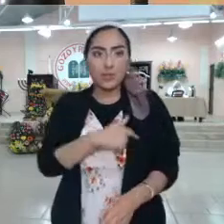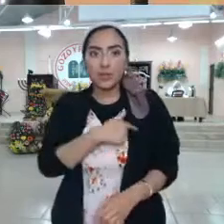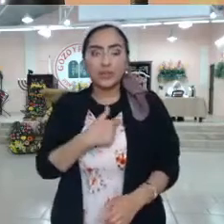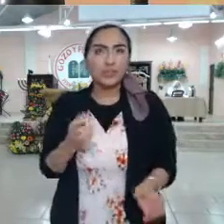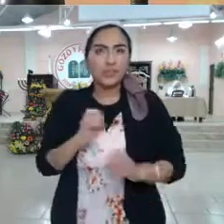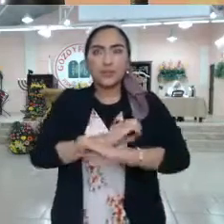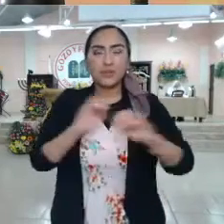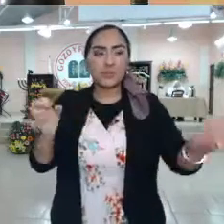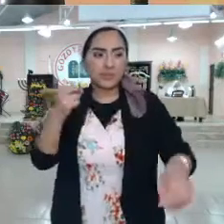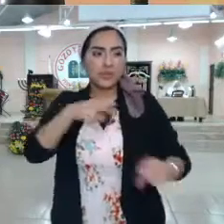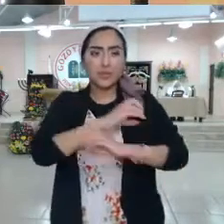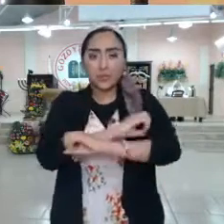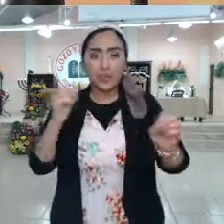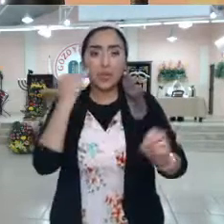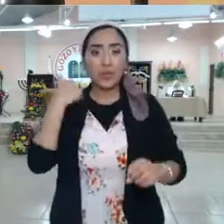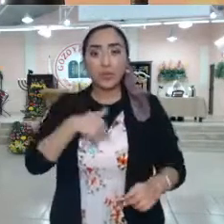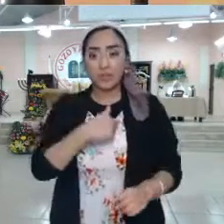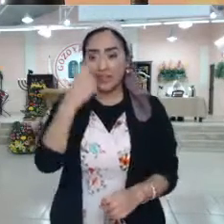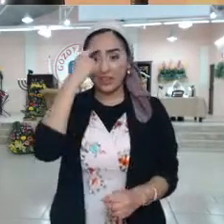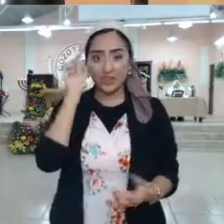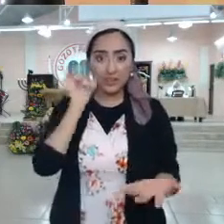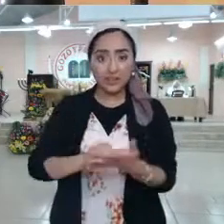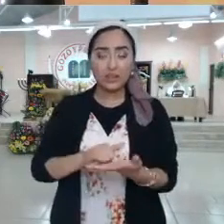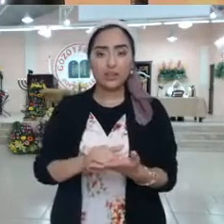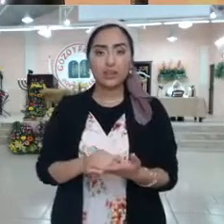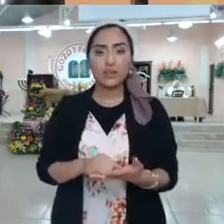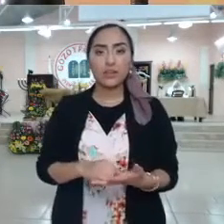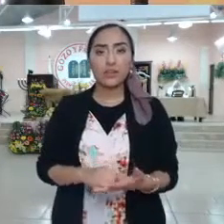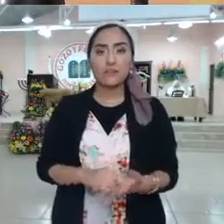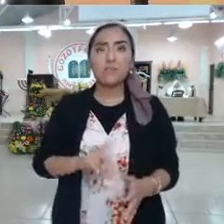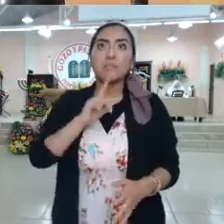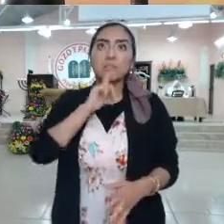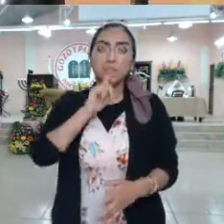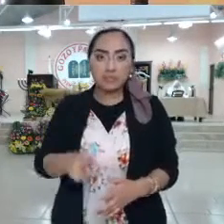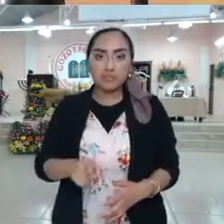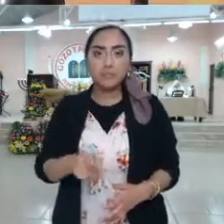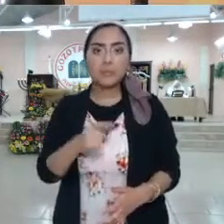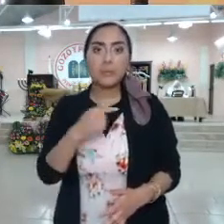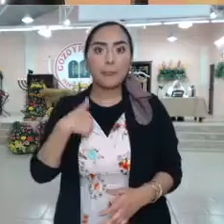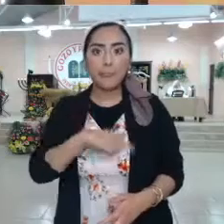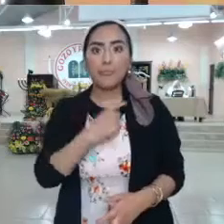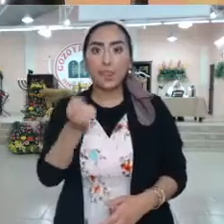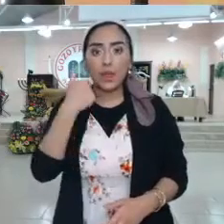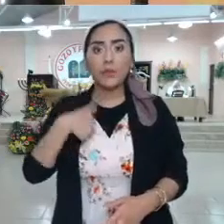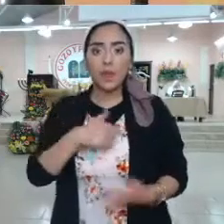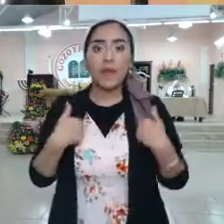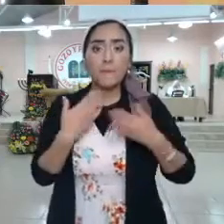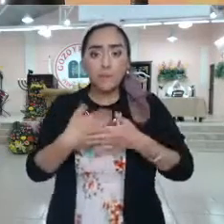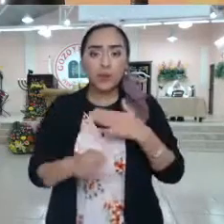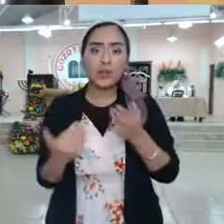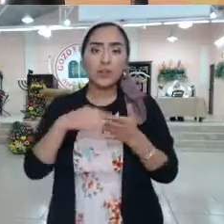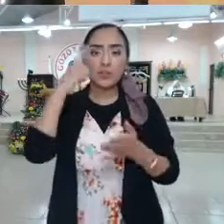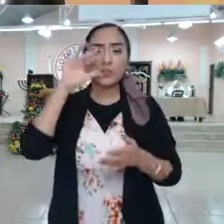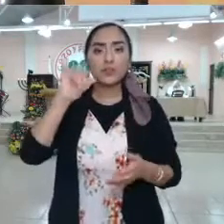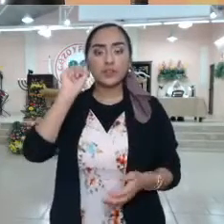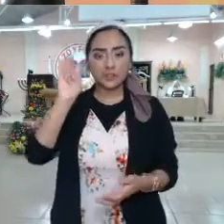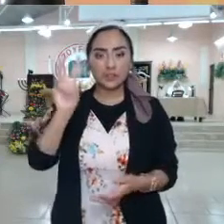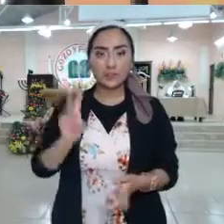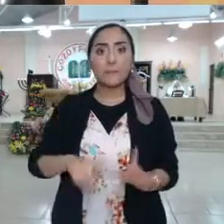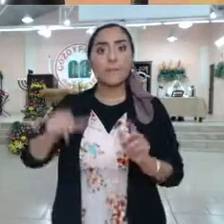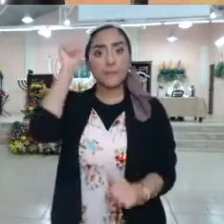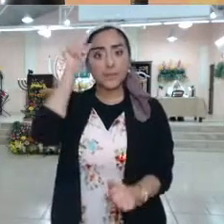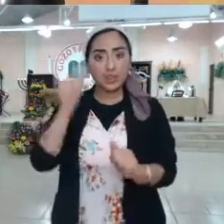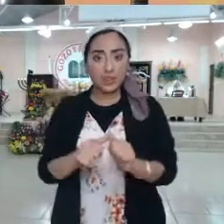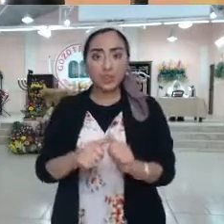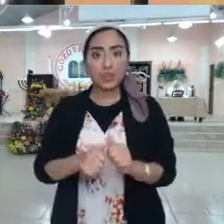because we are not more than anyone. If we think in that way, then truly, Jesus, we understand. If we don't think in that